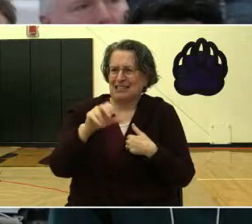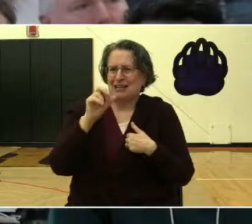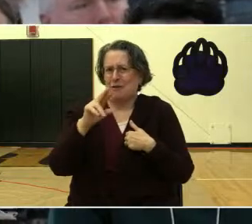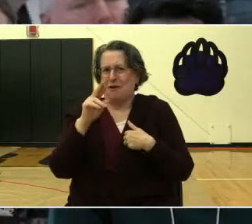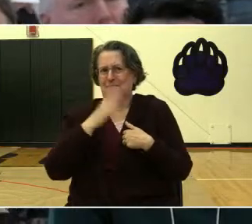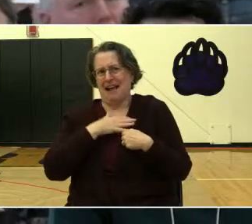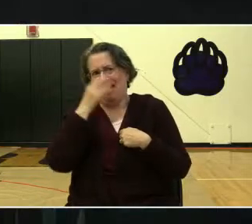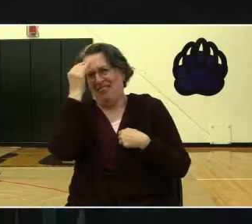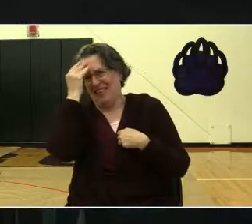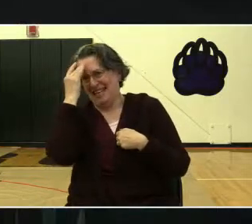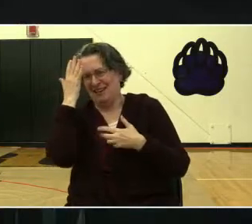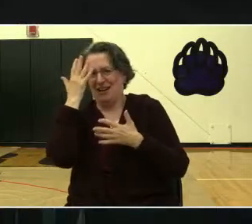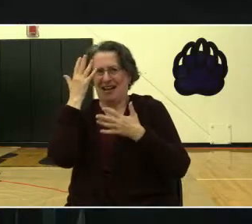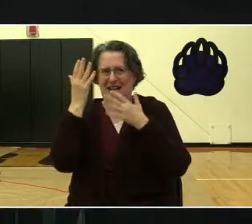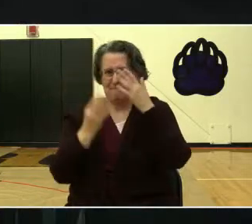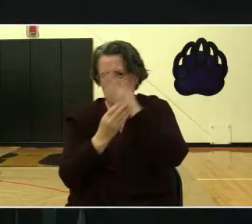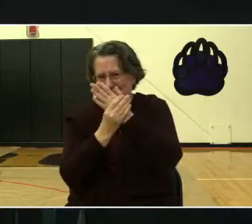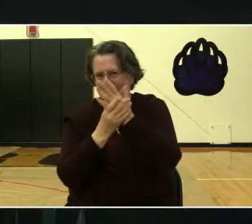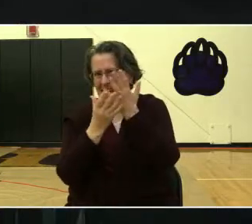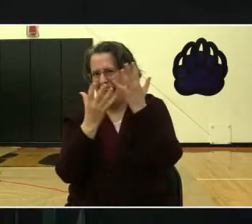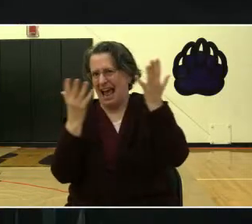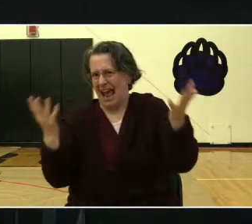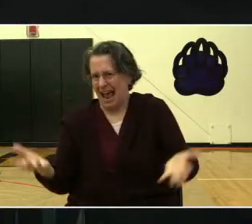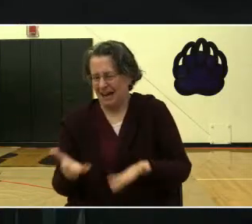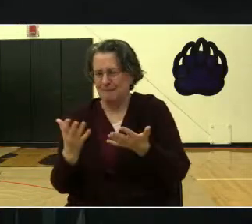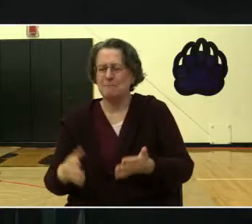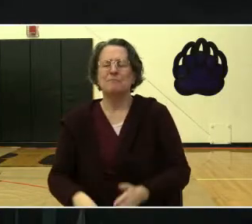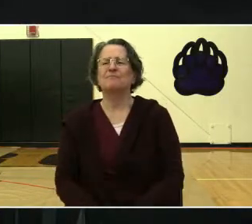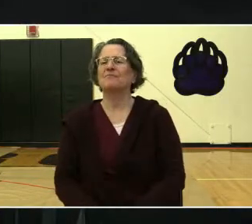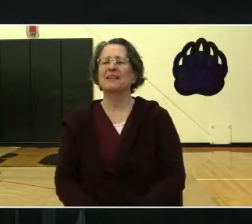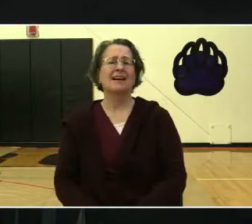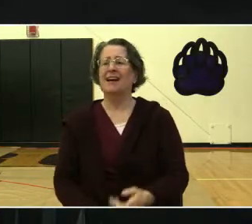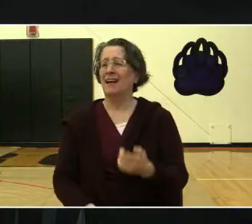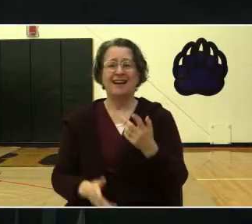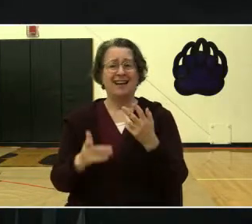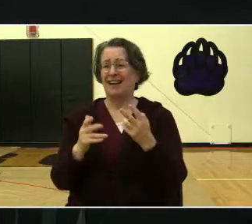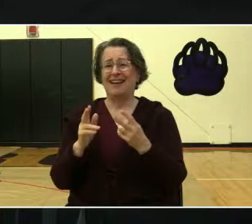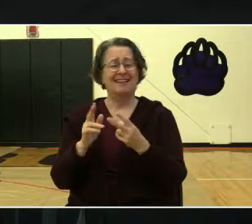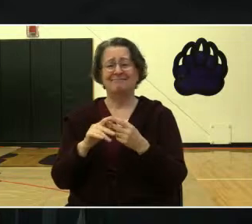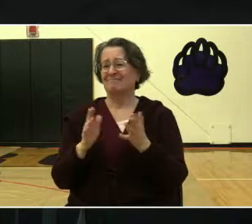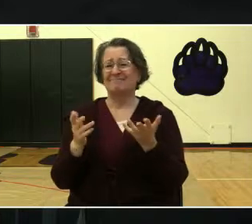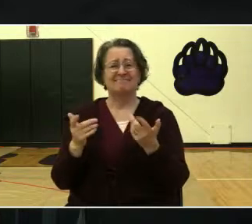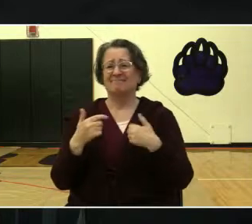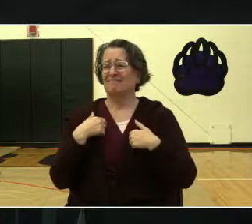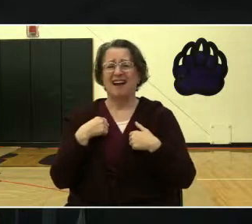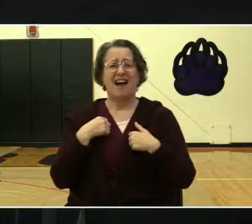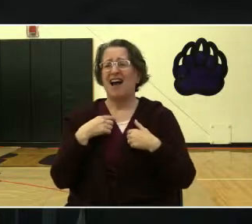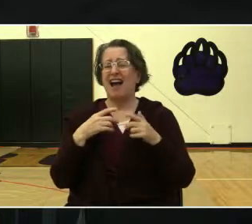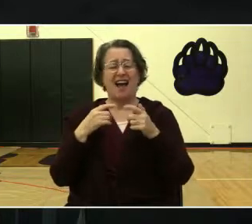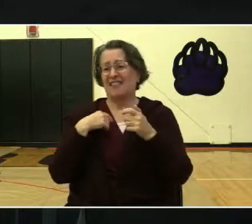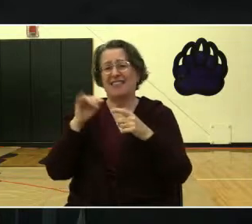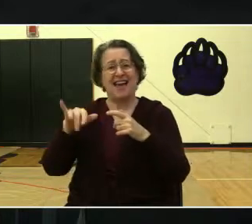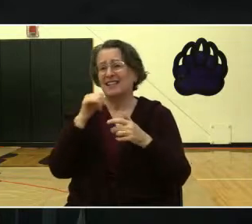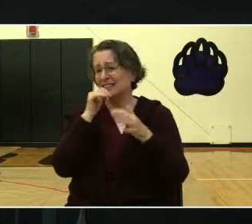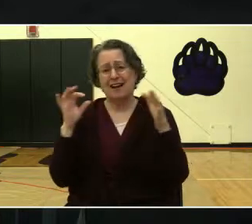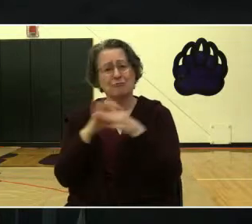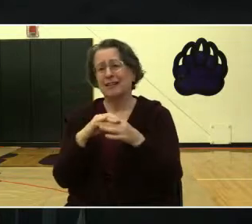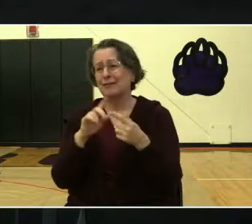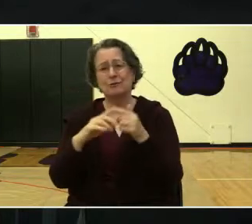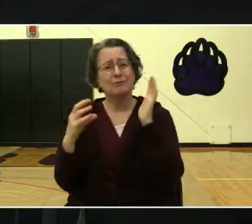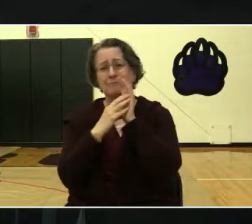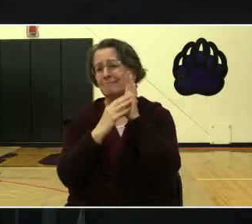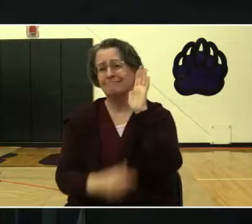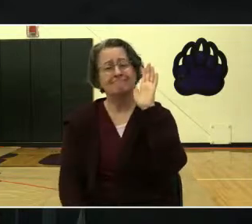possible amendment I I think in either instance the moderator's ruling would be that that's not Germain okay